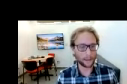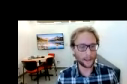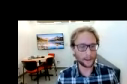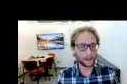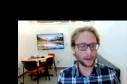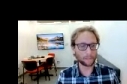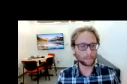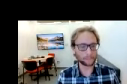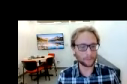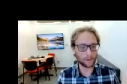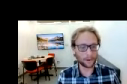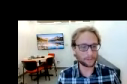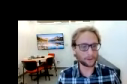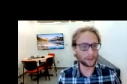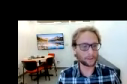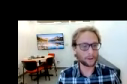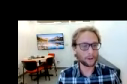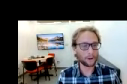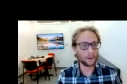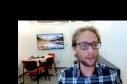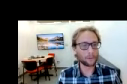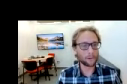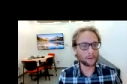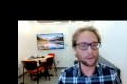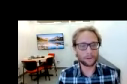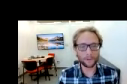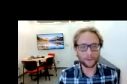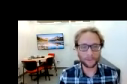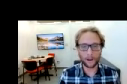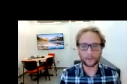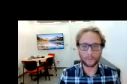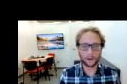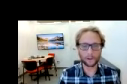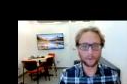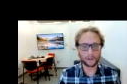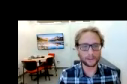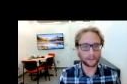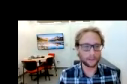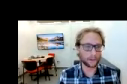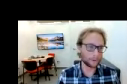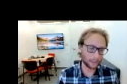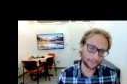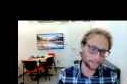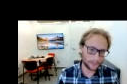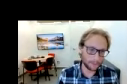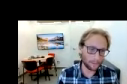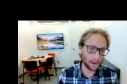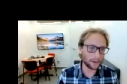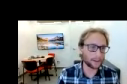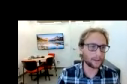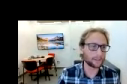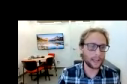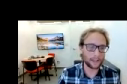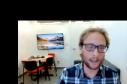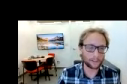paper and pre-registered this. And what we did is we posited a model of what a sensitive period would look like. Simple